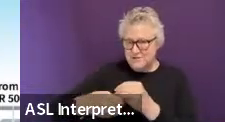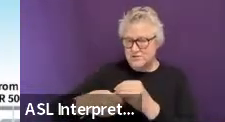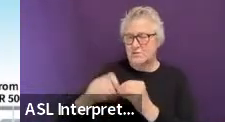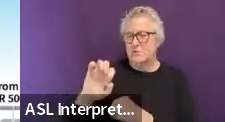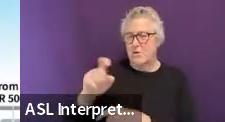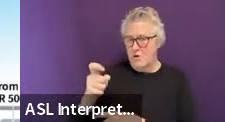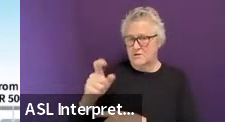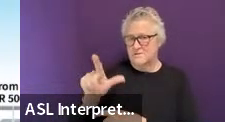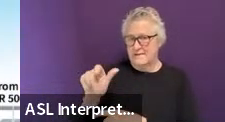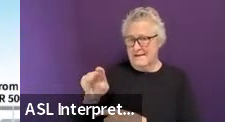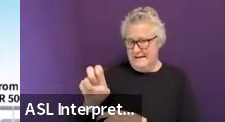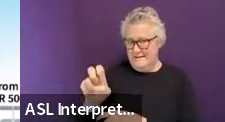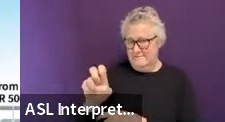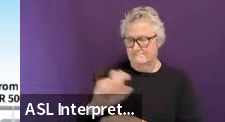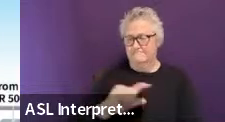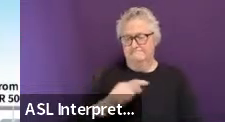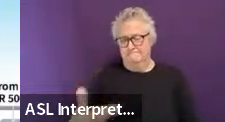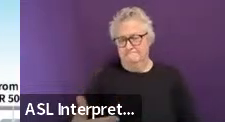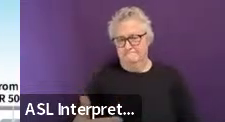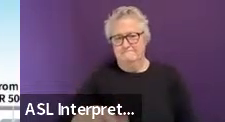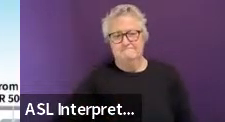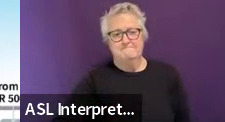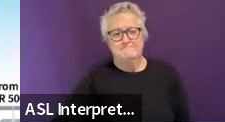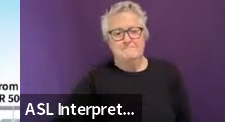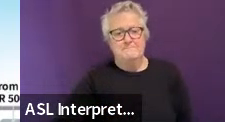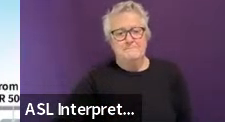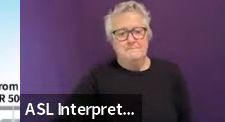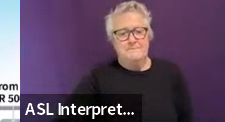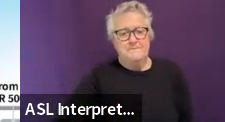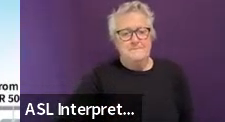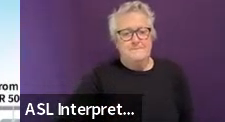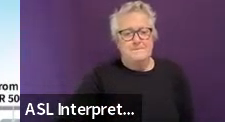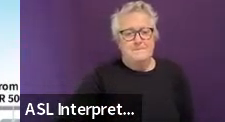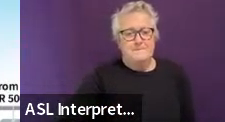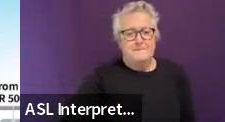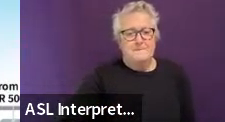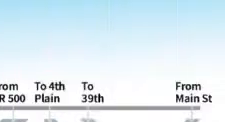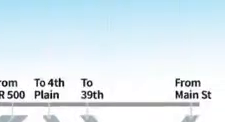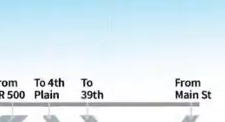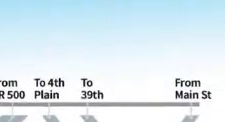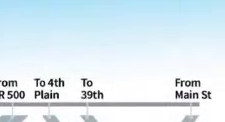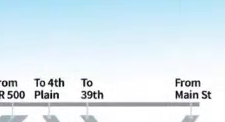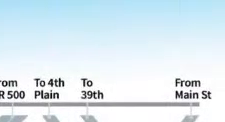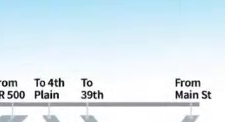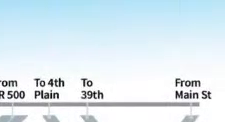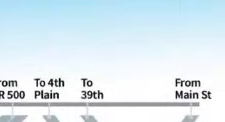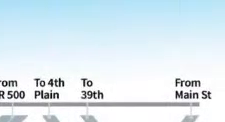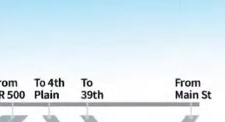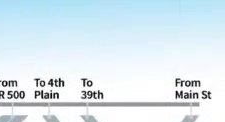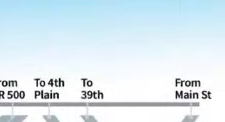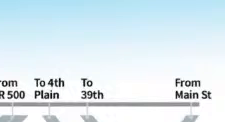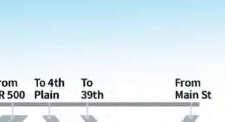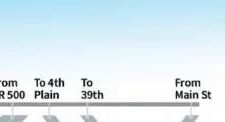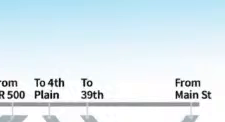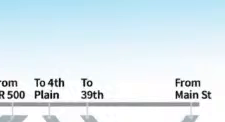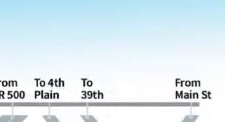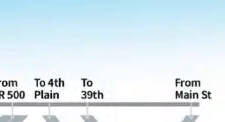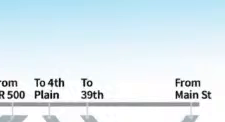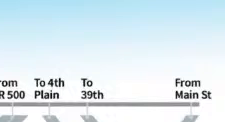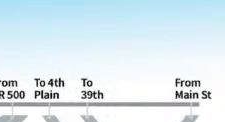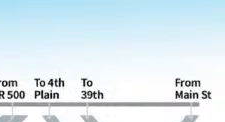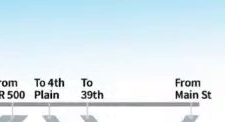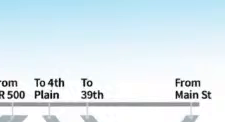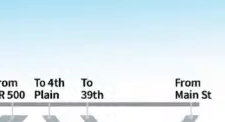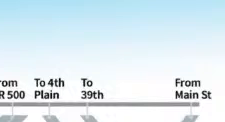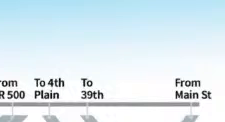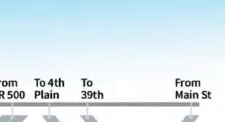Maybe we go to the next slide, and then I kind of show you the difference between the two lanes. We haven't got to the two lane yet, and show you the